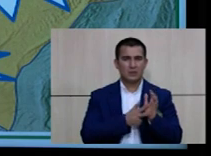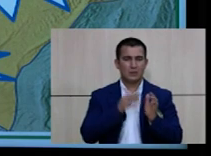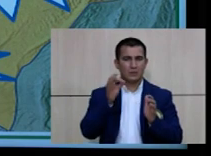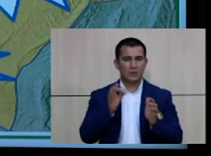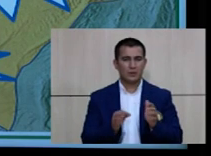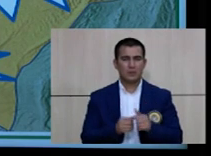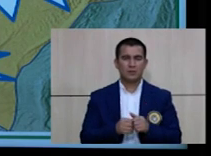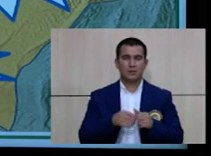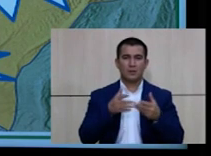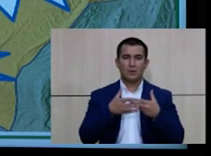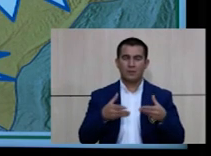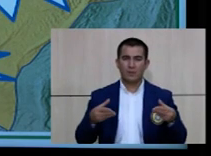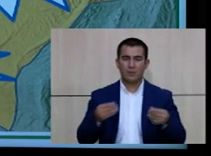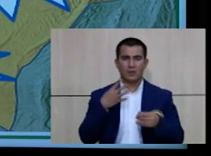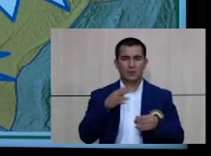46-48%, bahorda